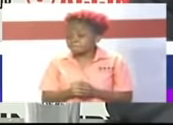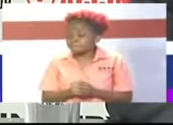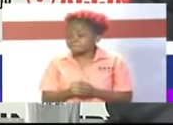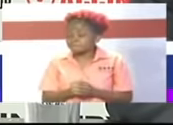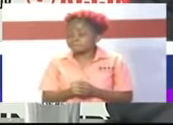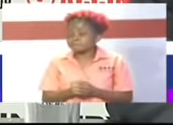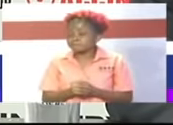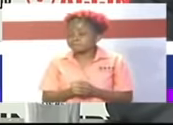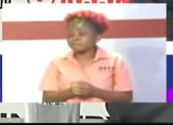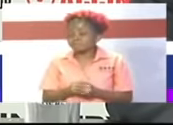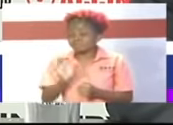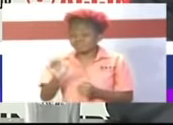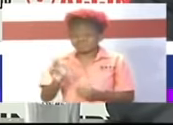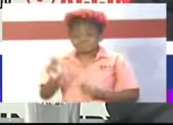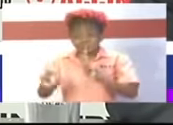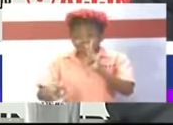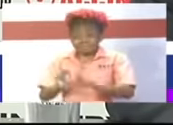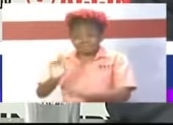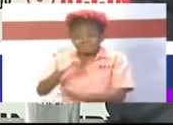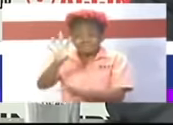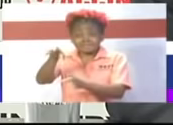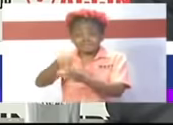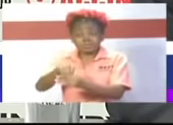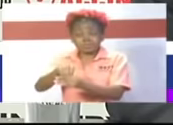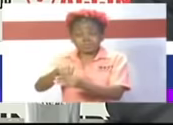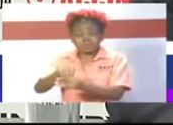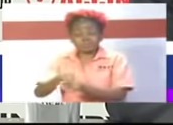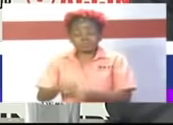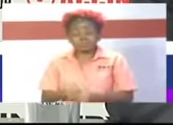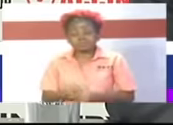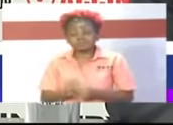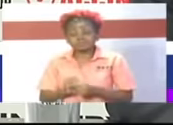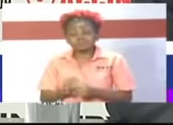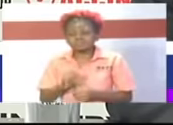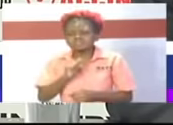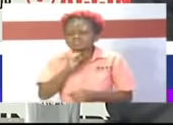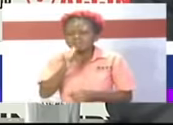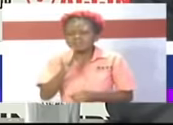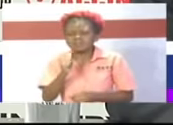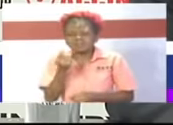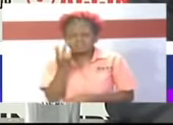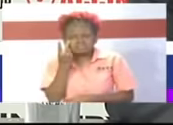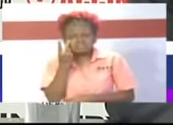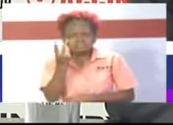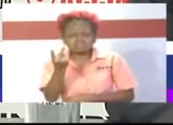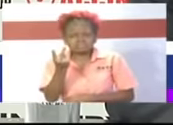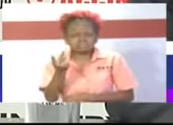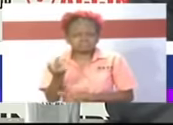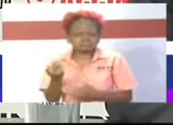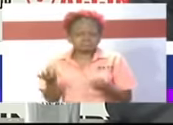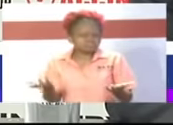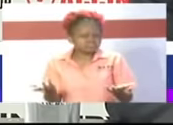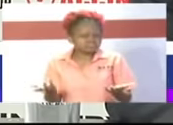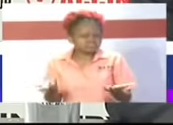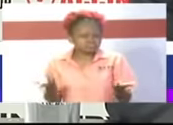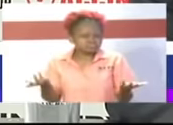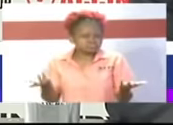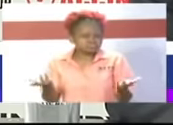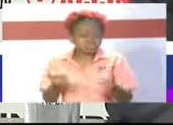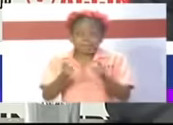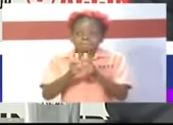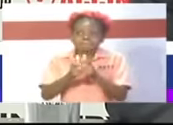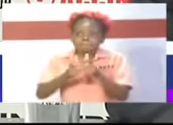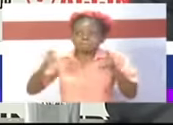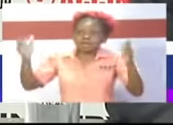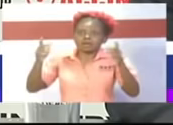would have taken place around that time, and we have a certain level of confidence that those behaviors would have been continued into this year. We will look at the data and